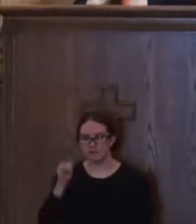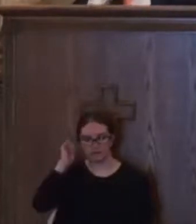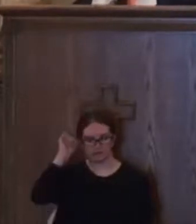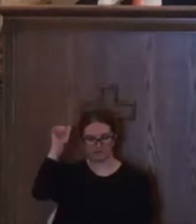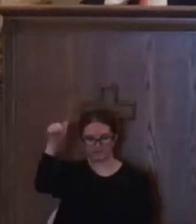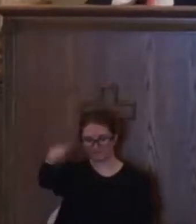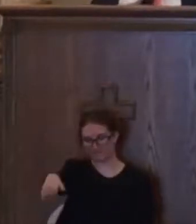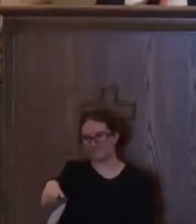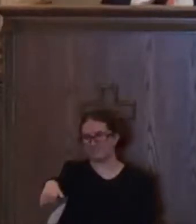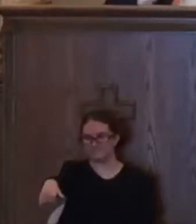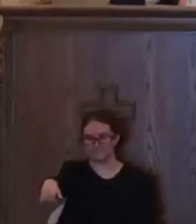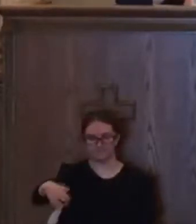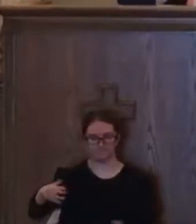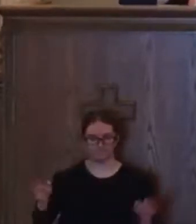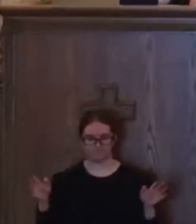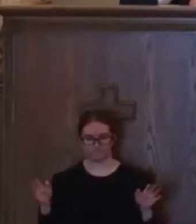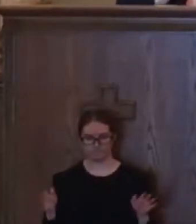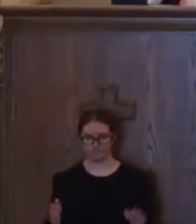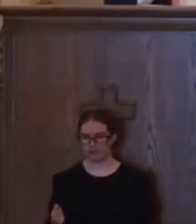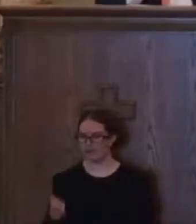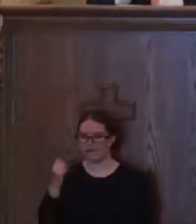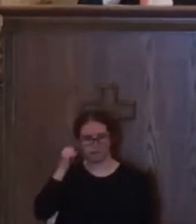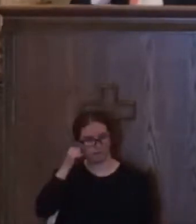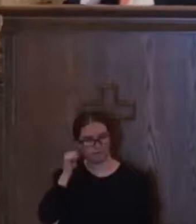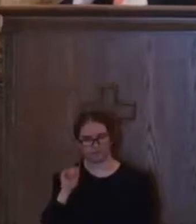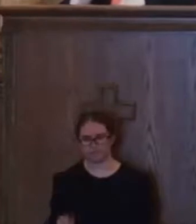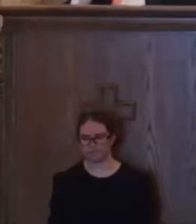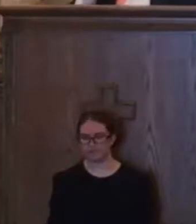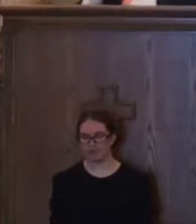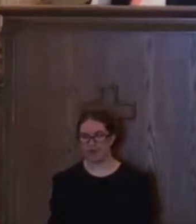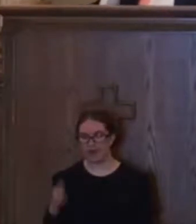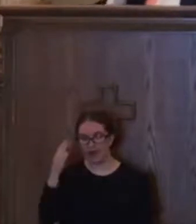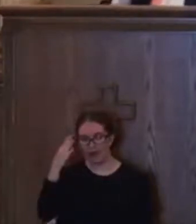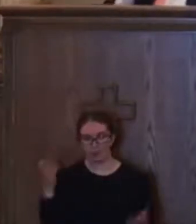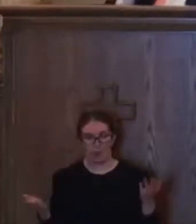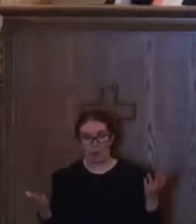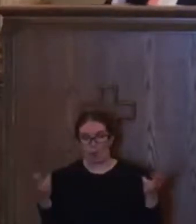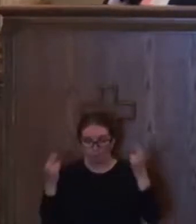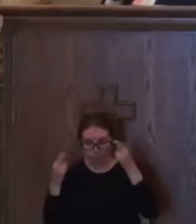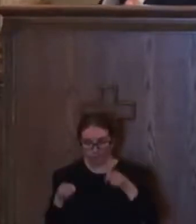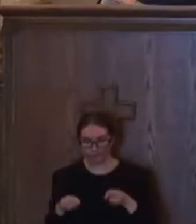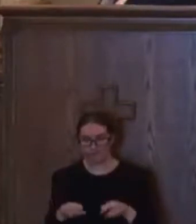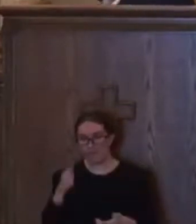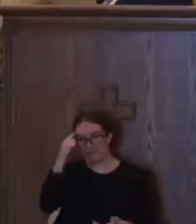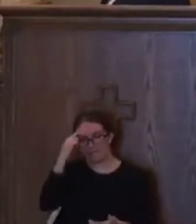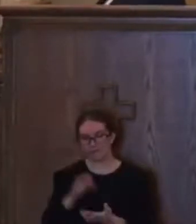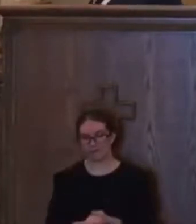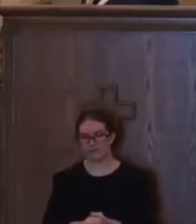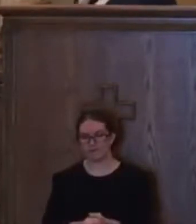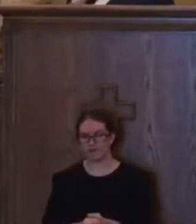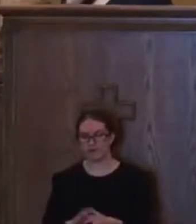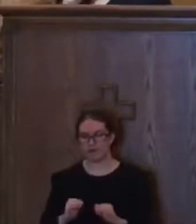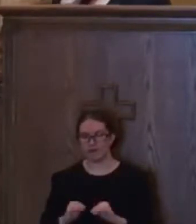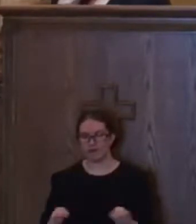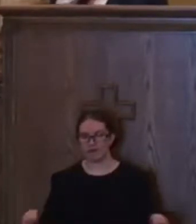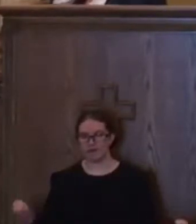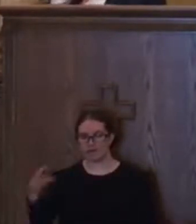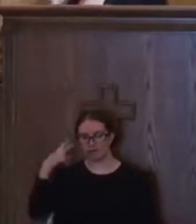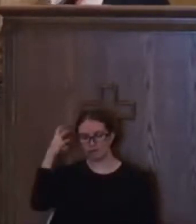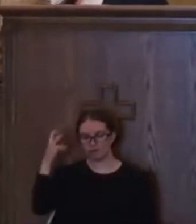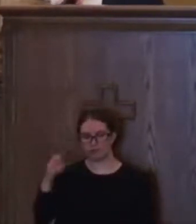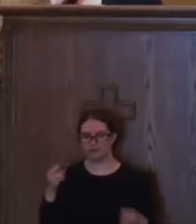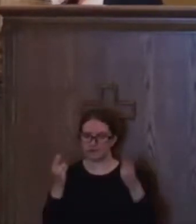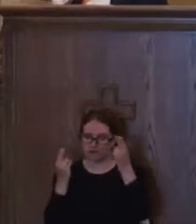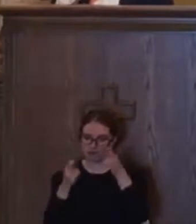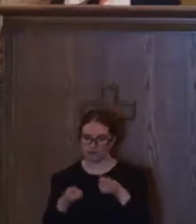up. And I haven't heard from him. I don't know what happened. I'm believing nothing crazy's happened